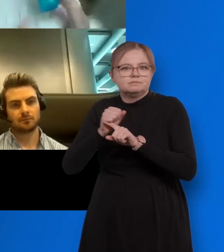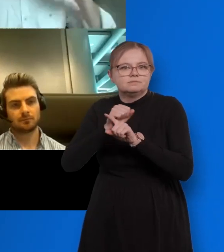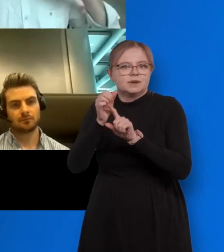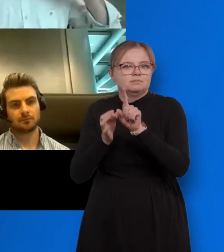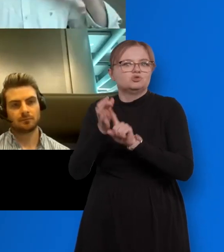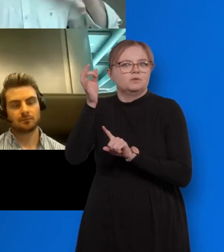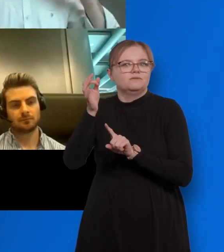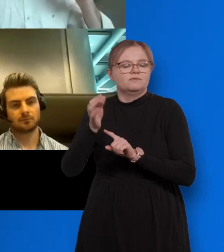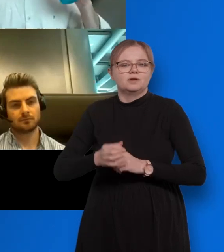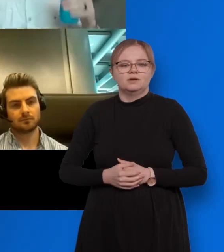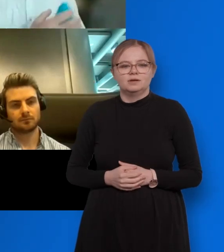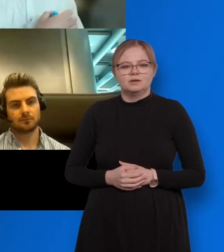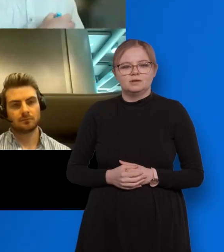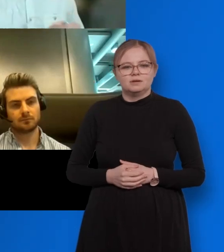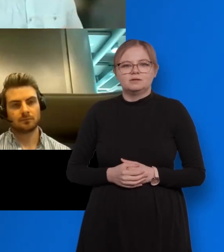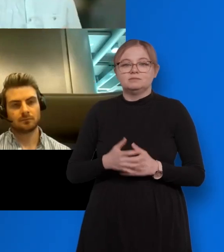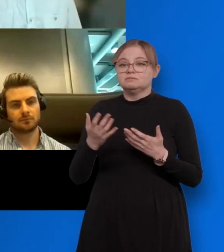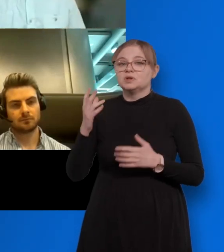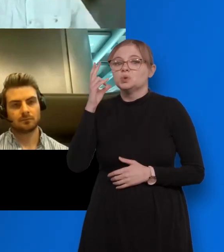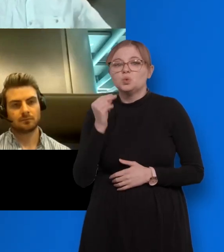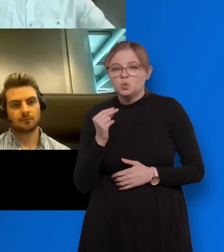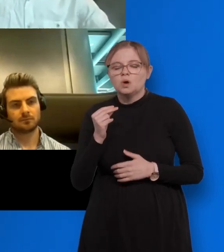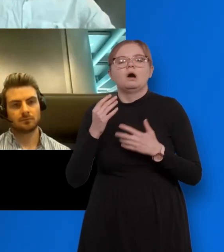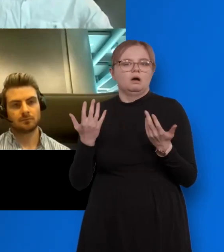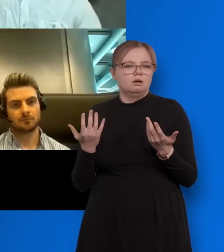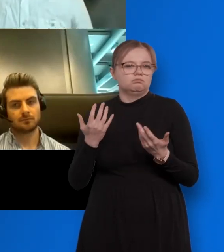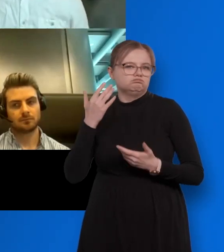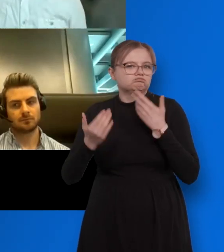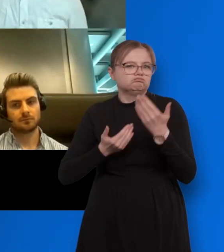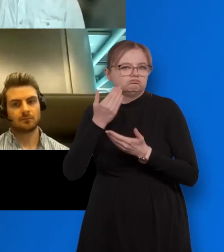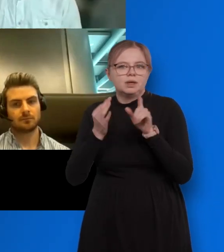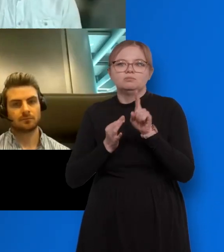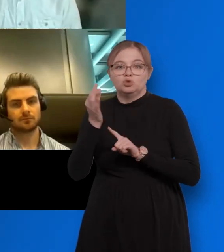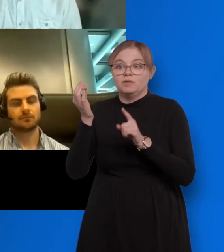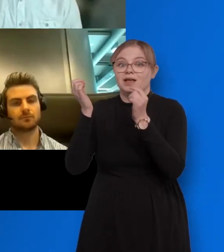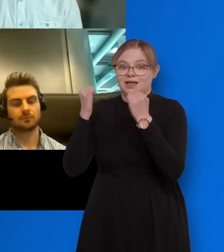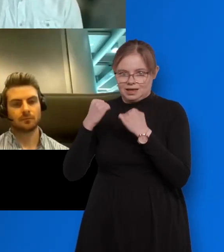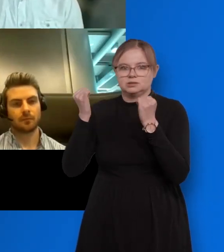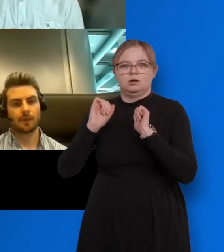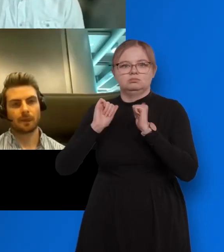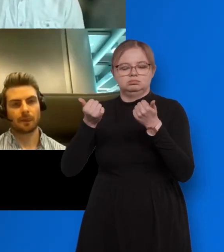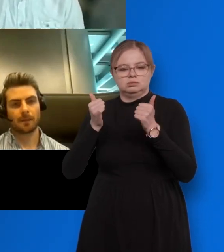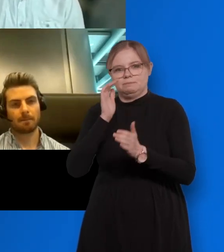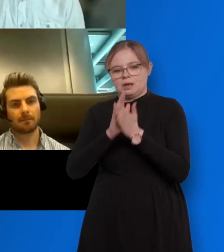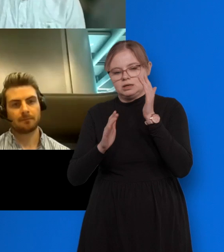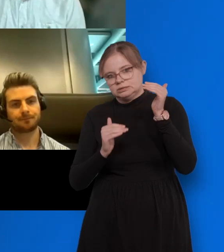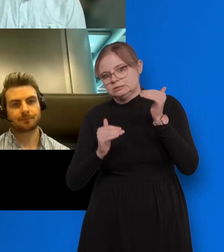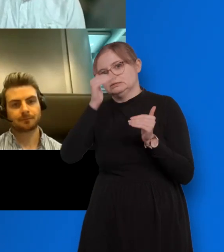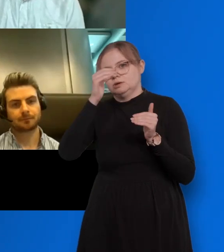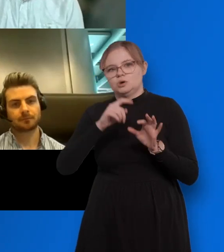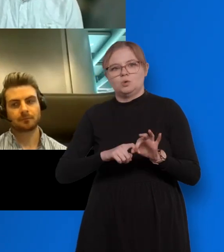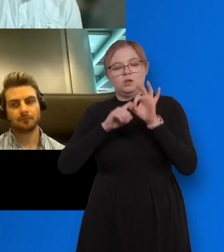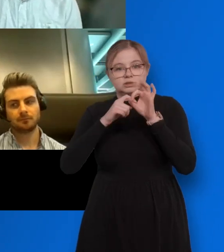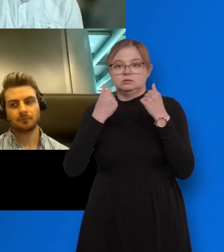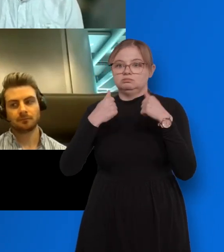from having had a no answer to begin with to then getting yes across the board and being above the threshold and getting